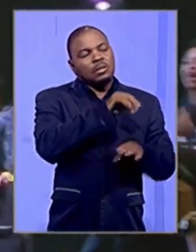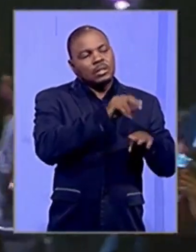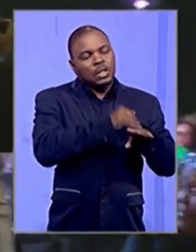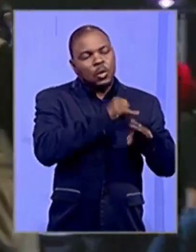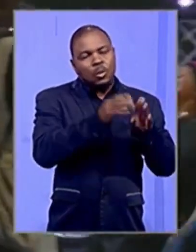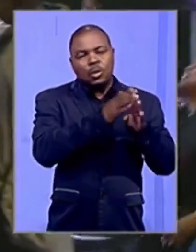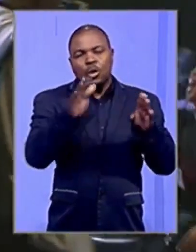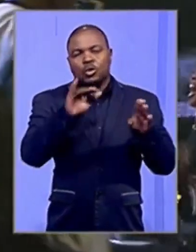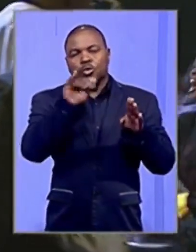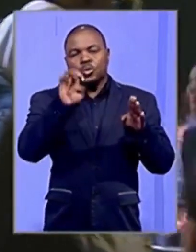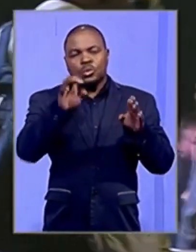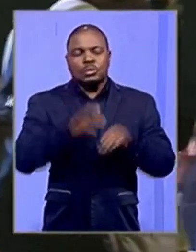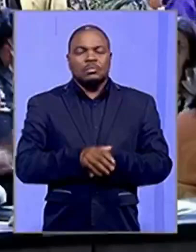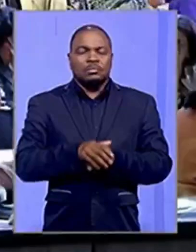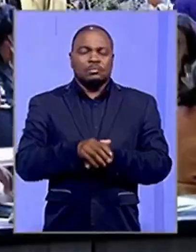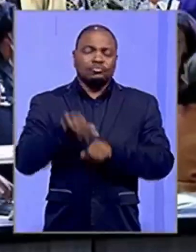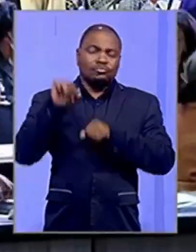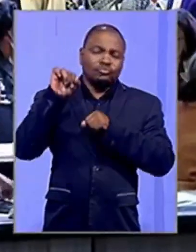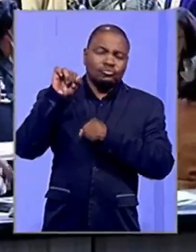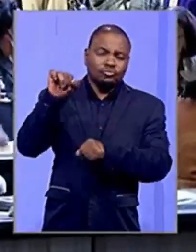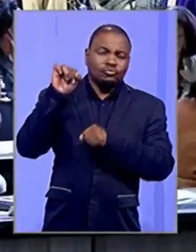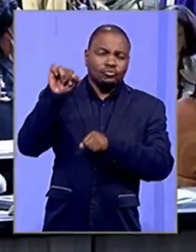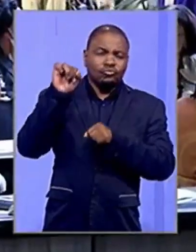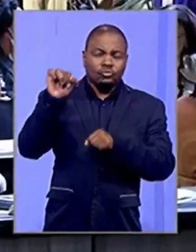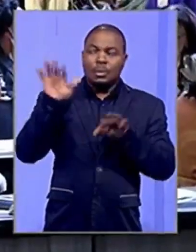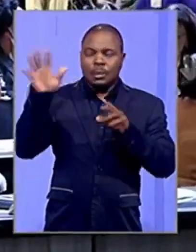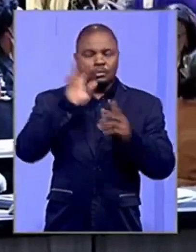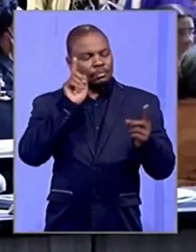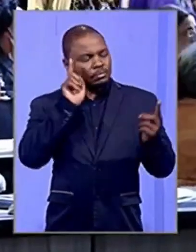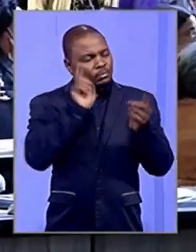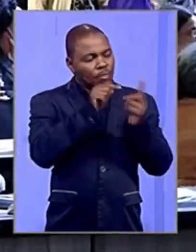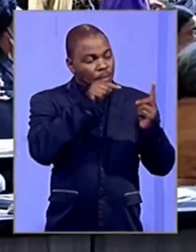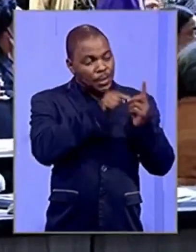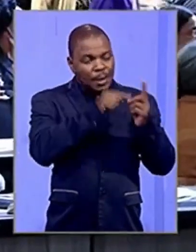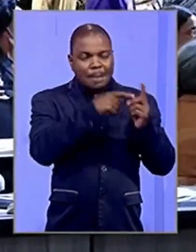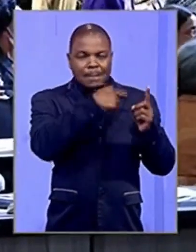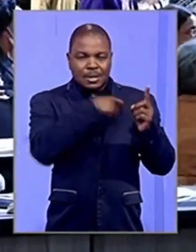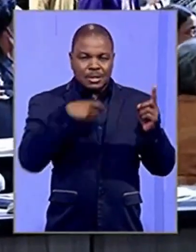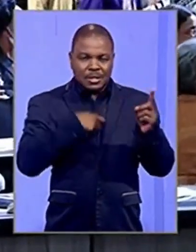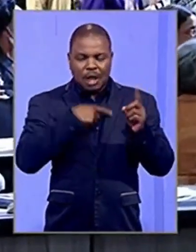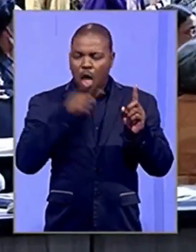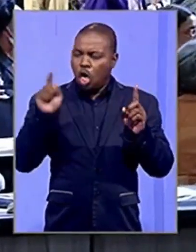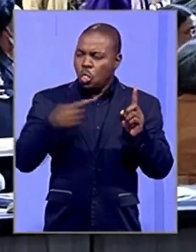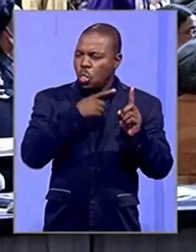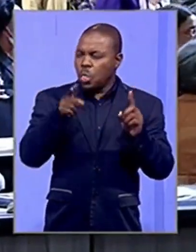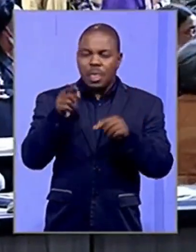tsweletse, bagwanti ba ne ba itebaganya le mo presidente mme ga ba oka-oka.